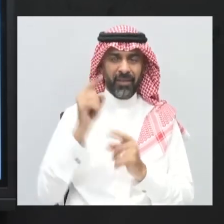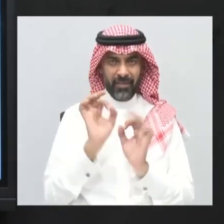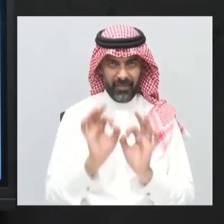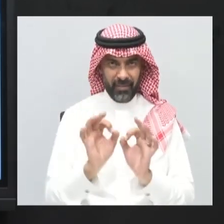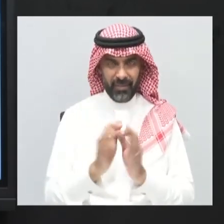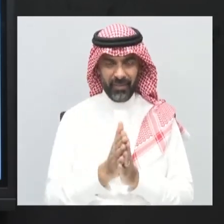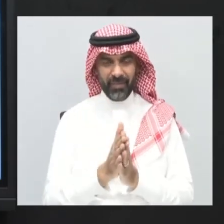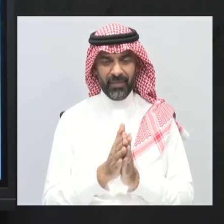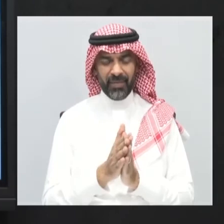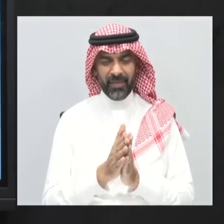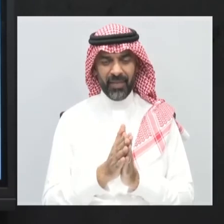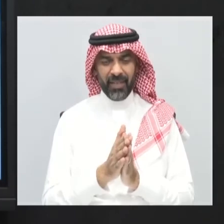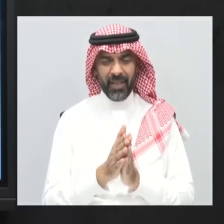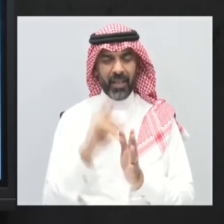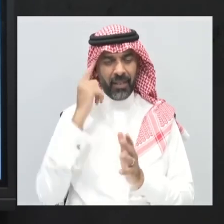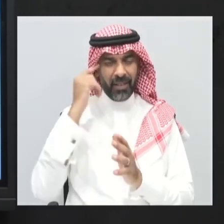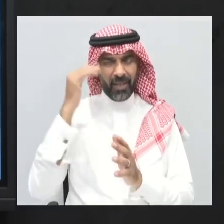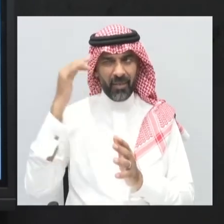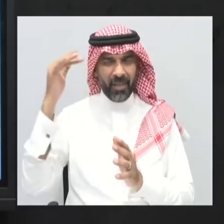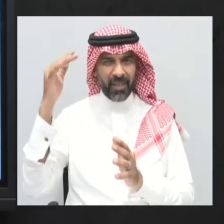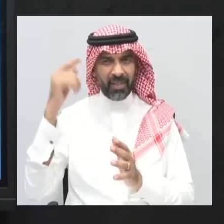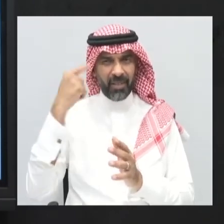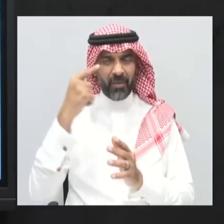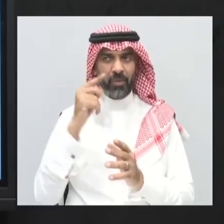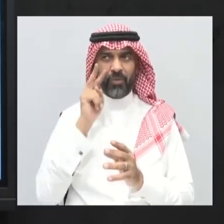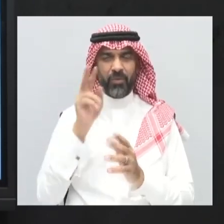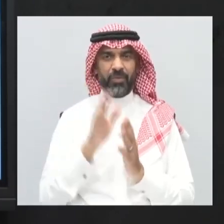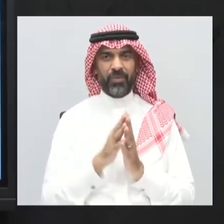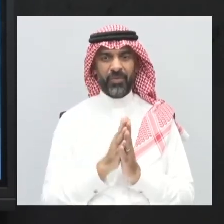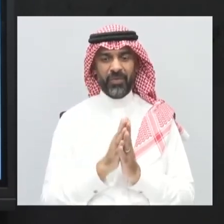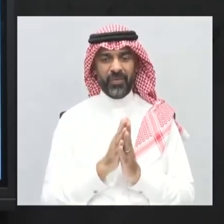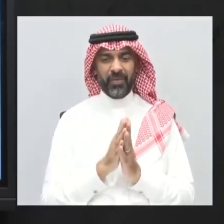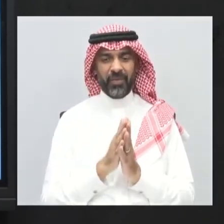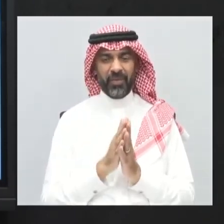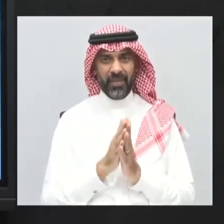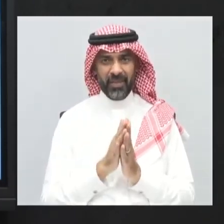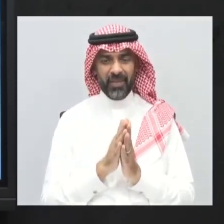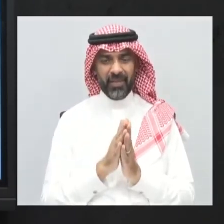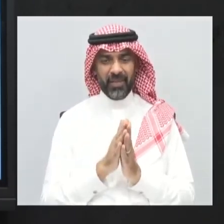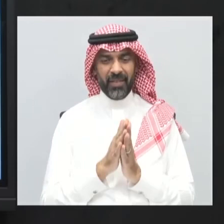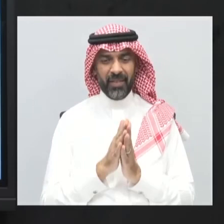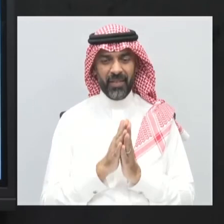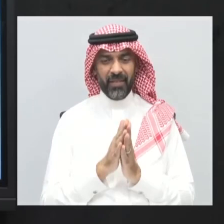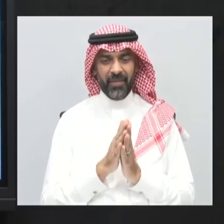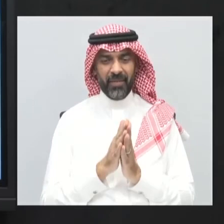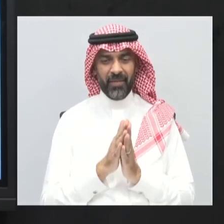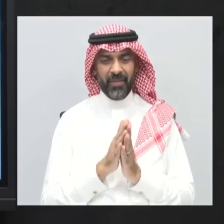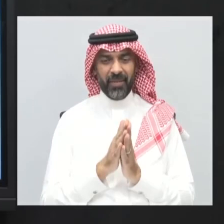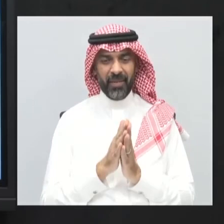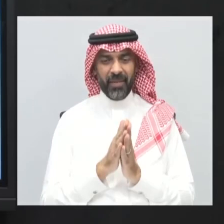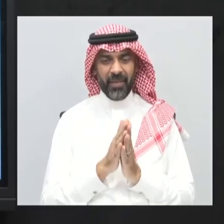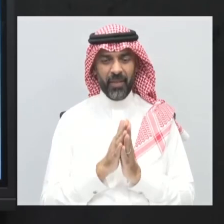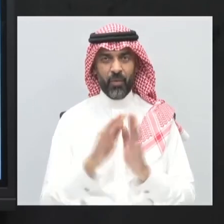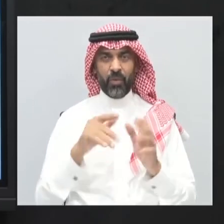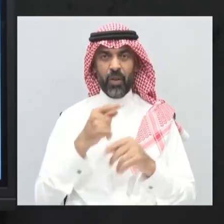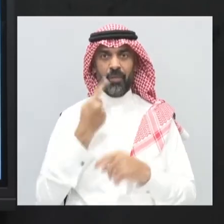Now, imagine that you're just looking at me. What's that? What kind of weather is it if you're the